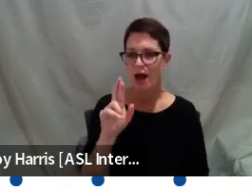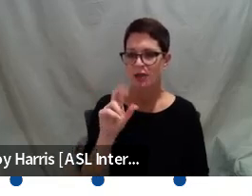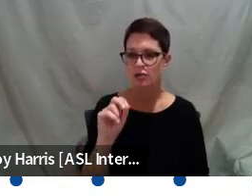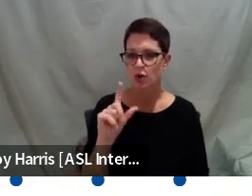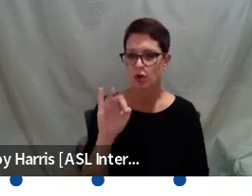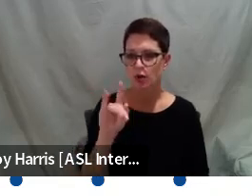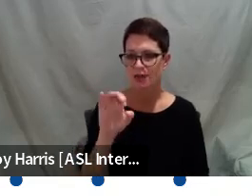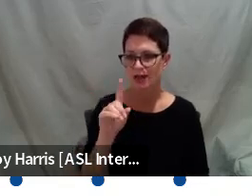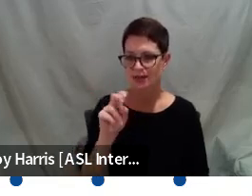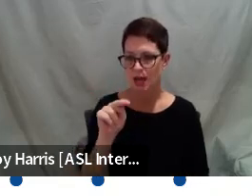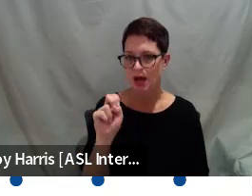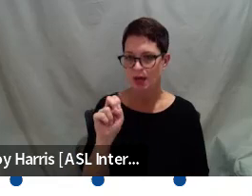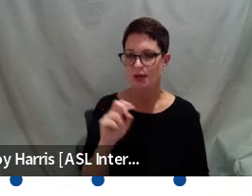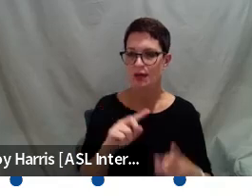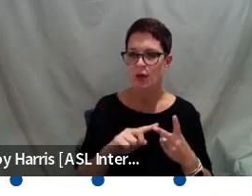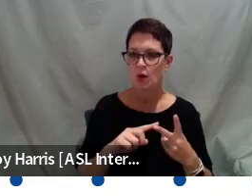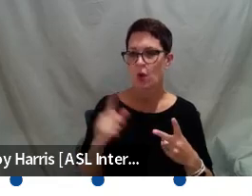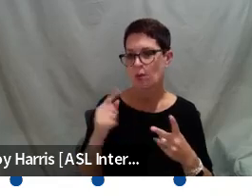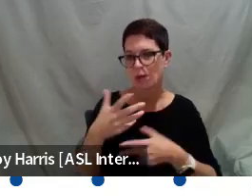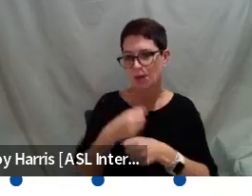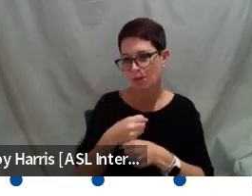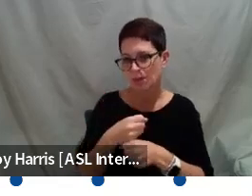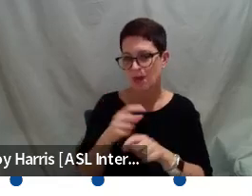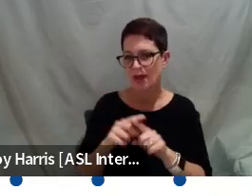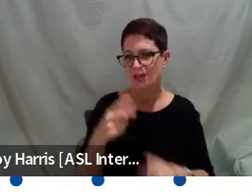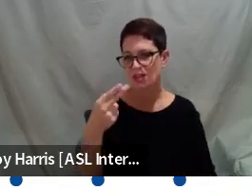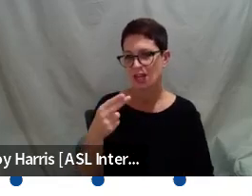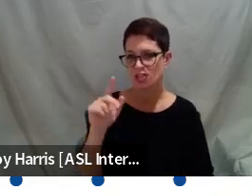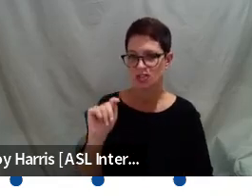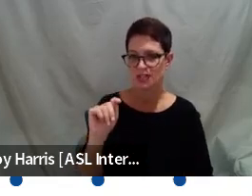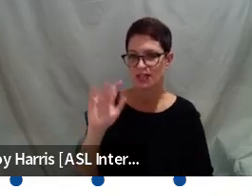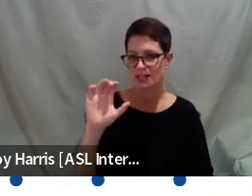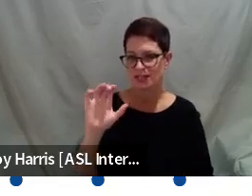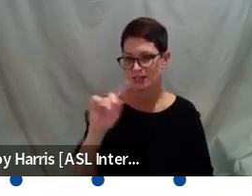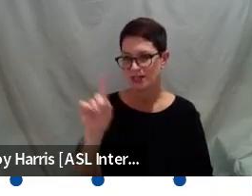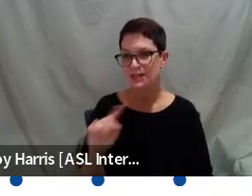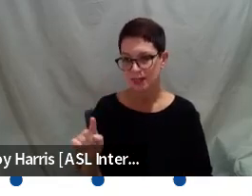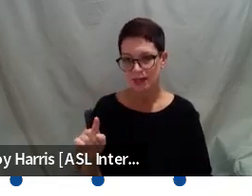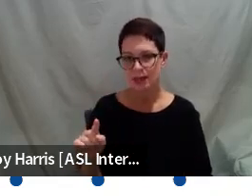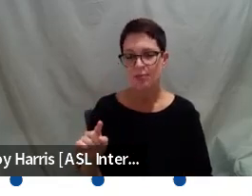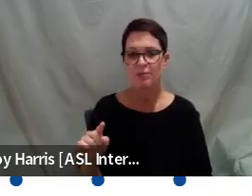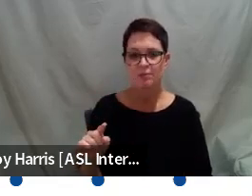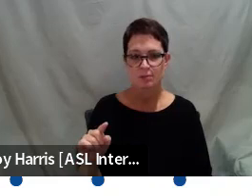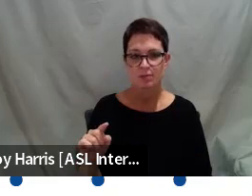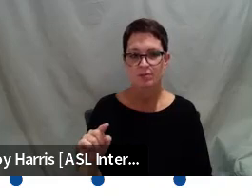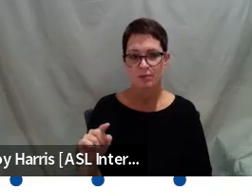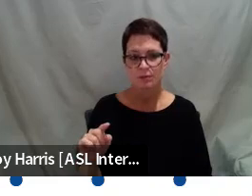hydrochlorothiazide, or might be abbreviated as HCTZ. And then,